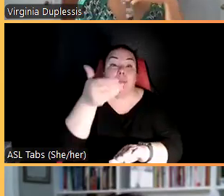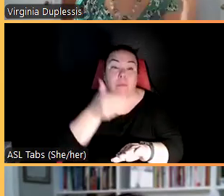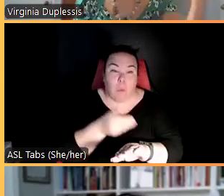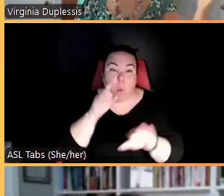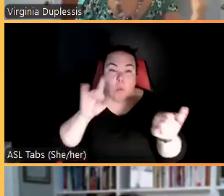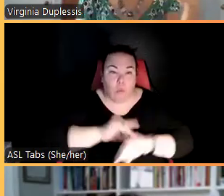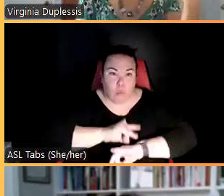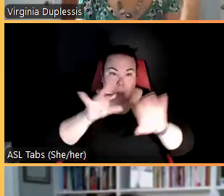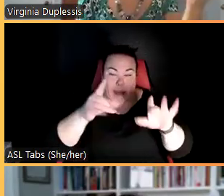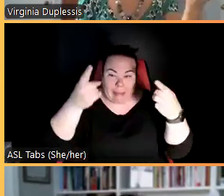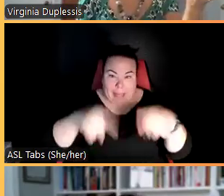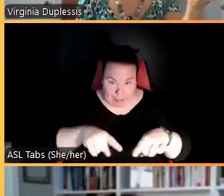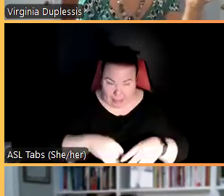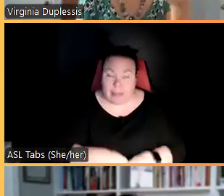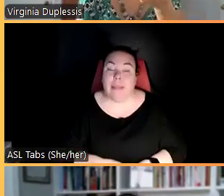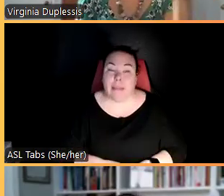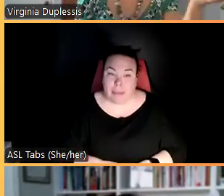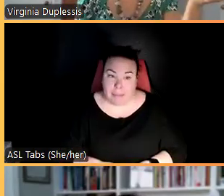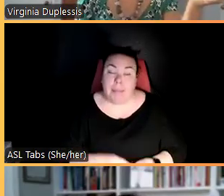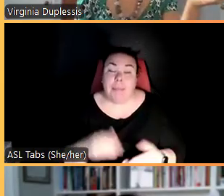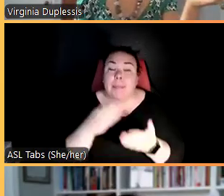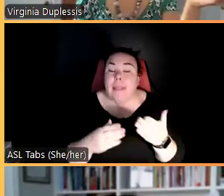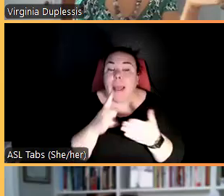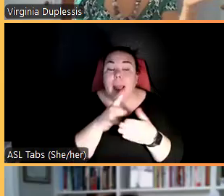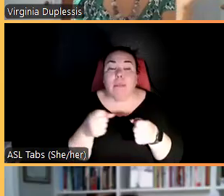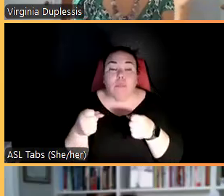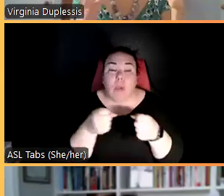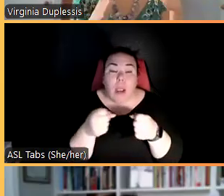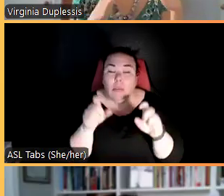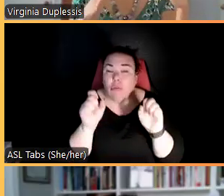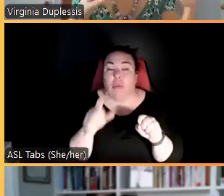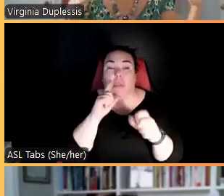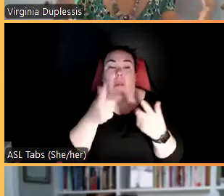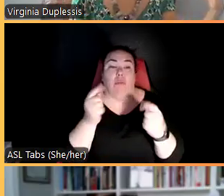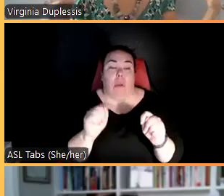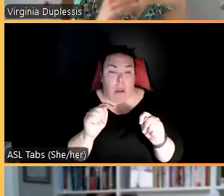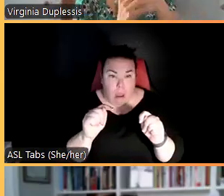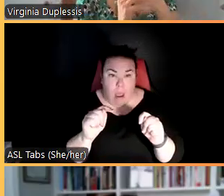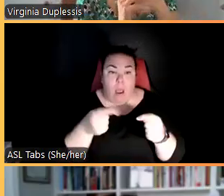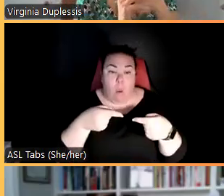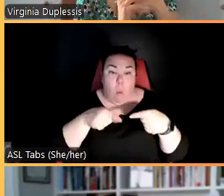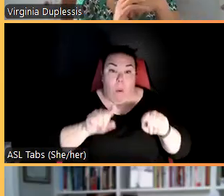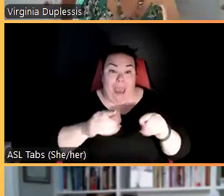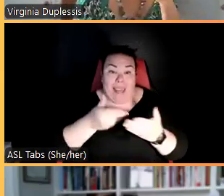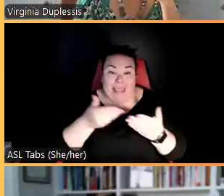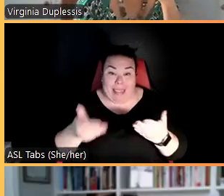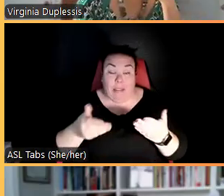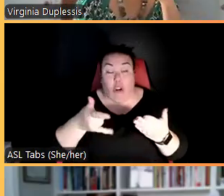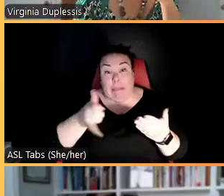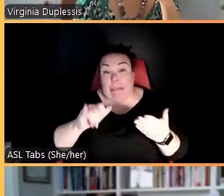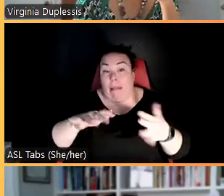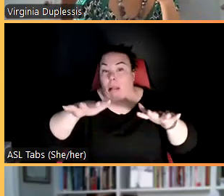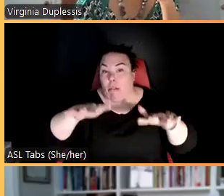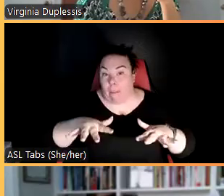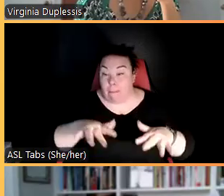some resources and some strategies that you can try out in your communities while things are relatively calm.